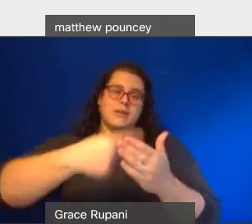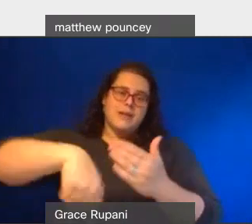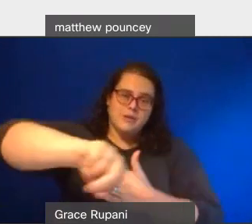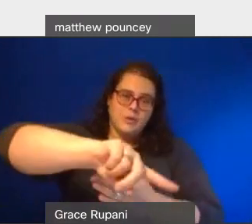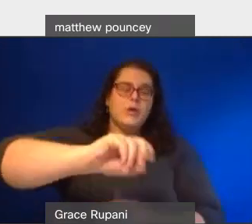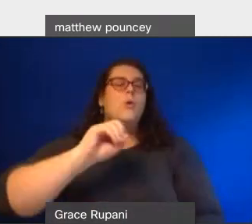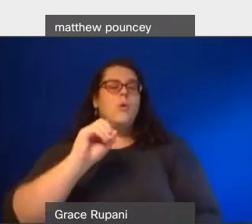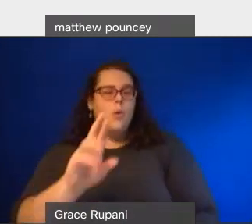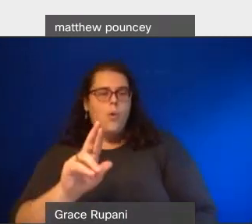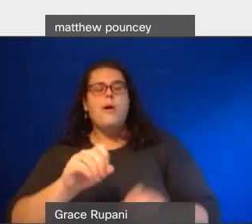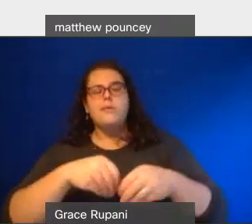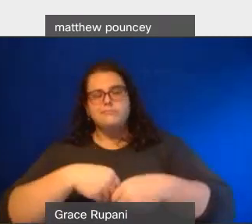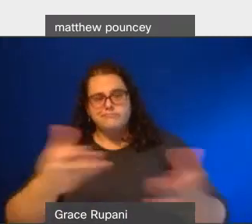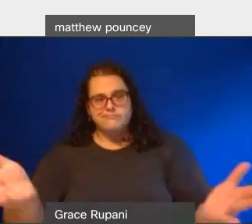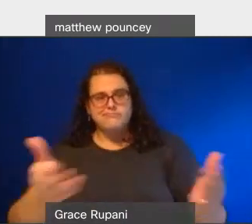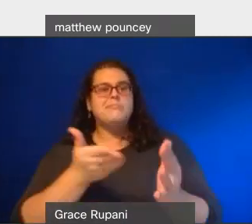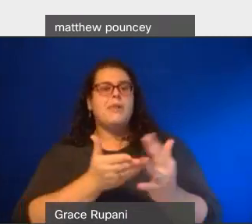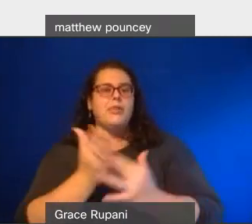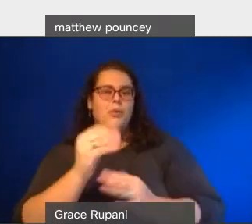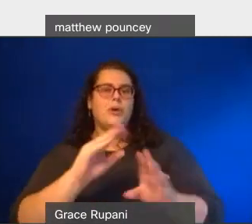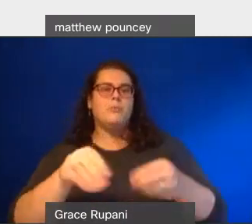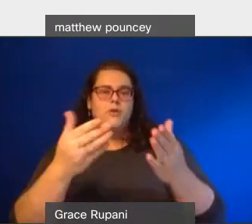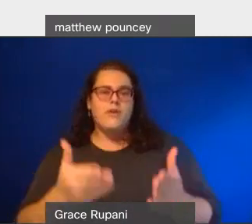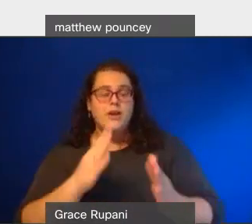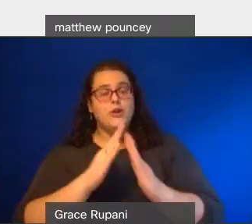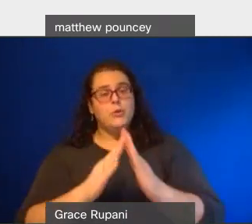disseminated throughout our provider community